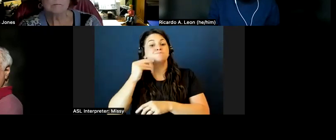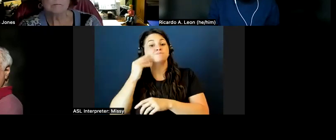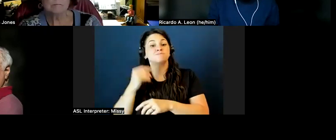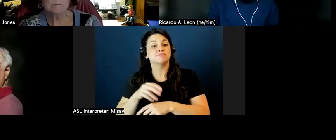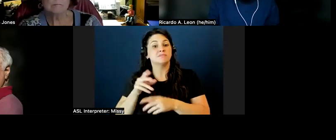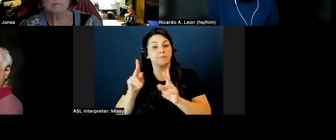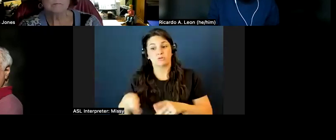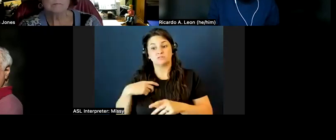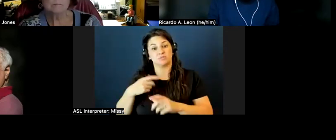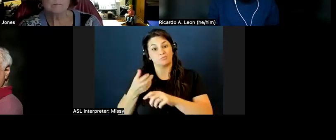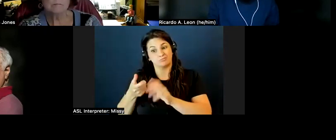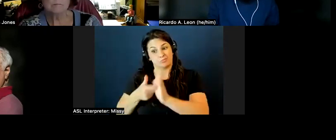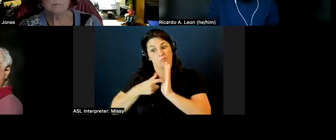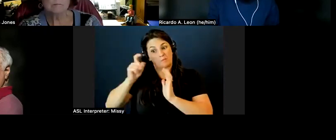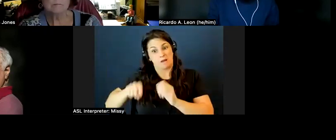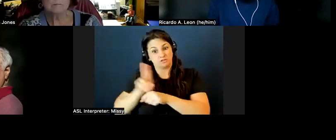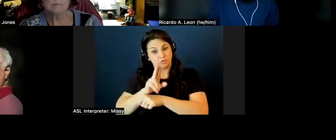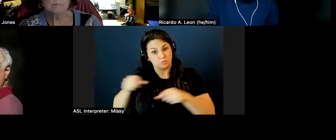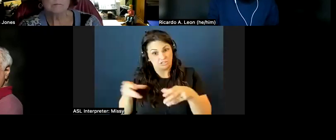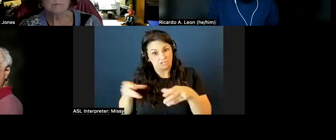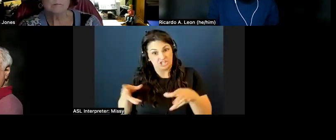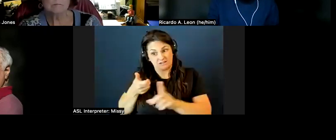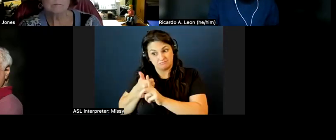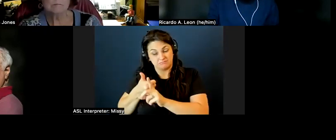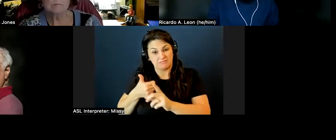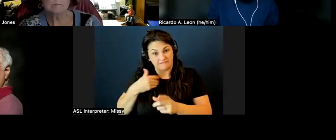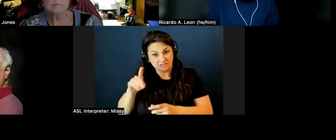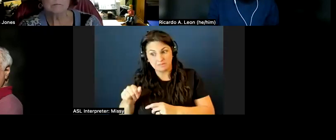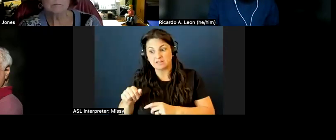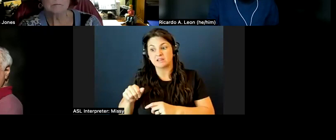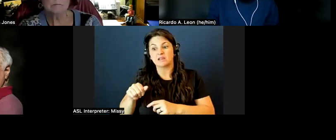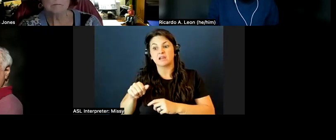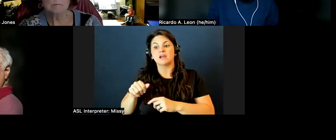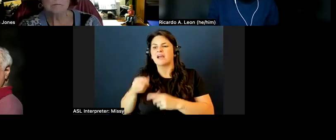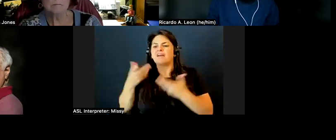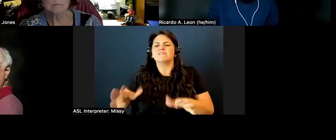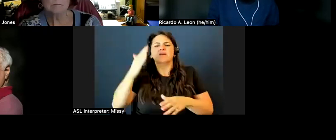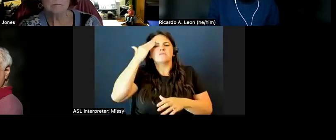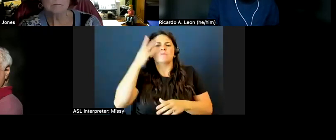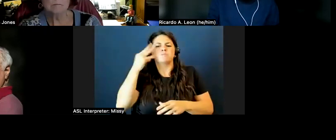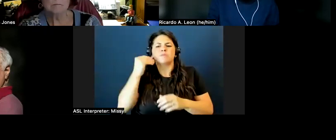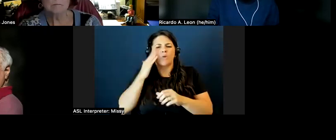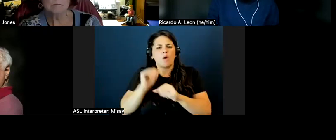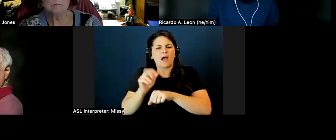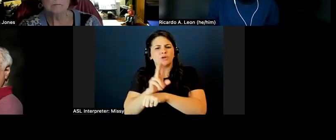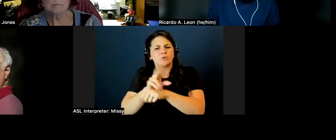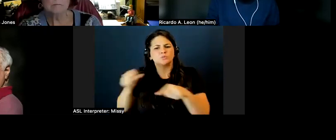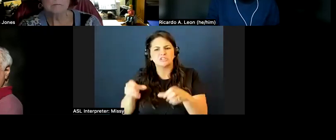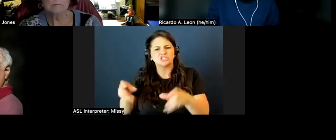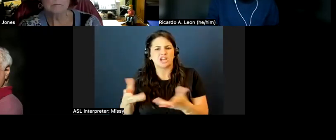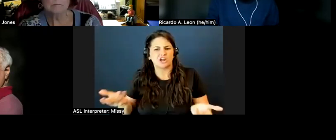not encounter. And they may very well come back thinking, if I were a wheelchair user, I'd just give